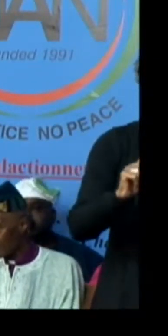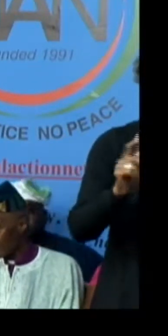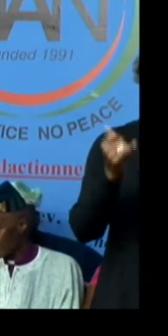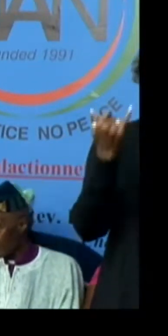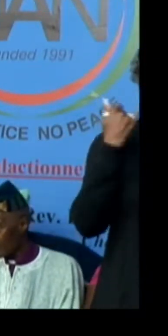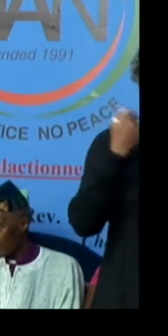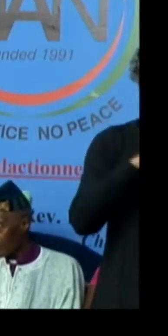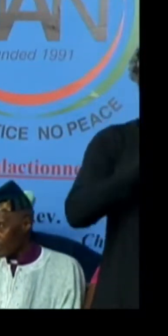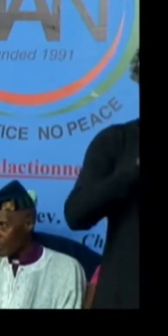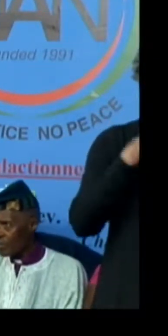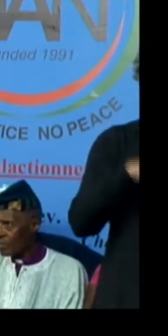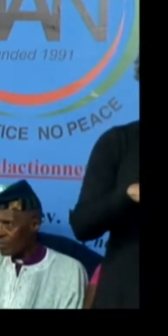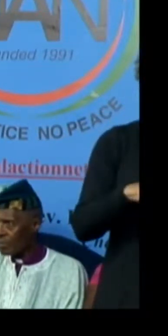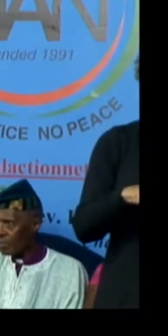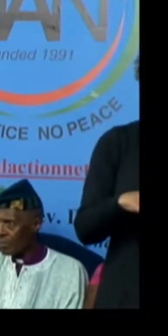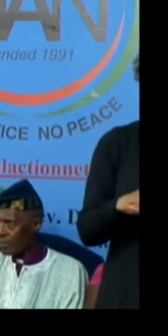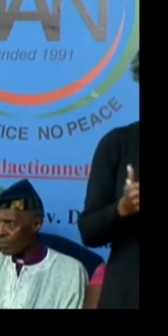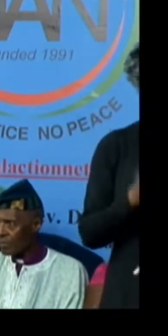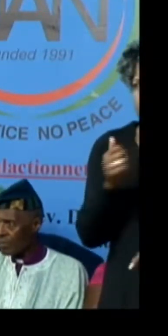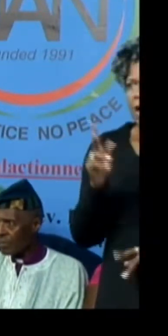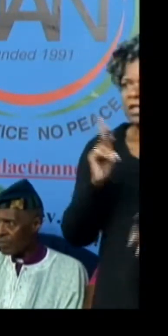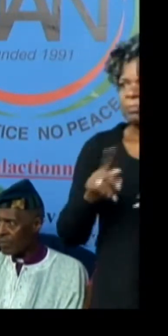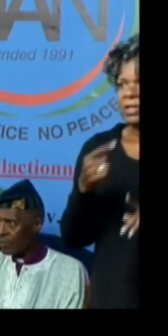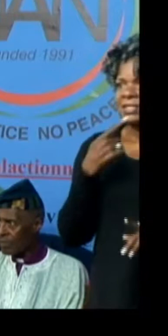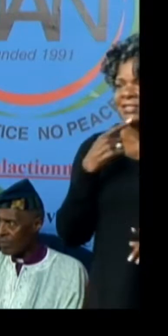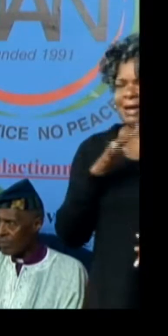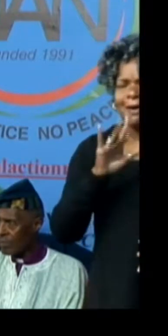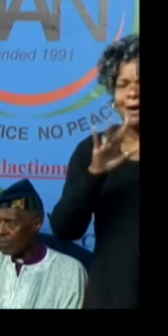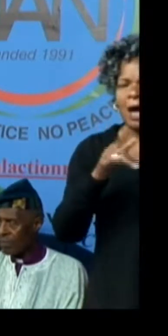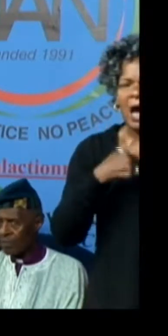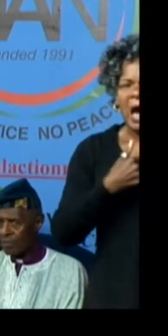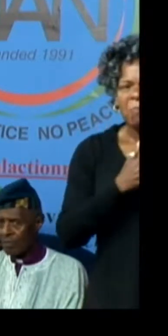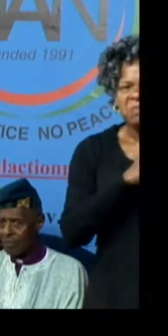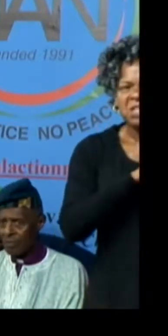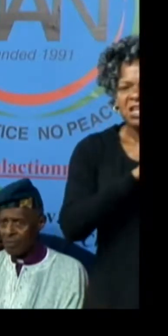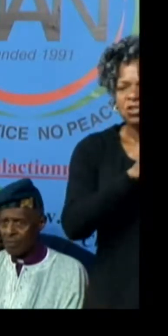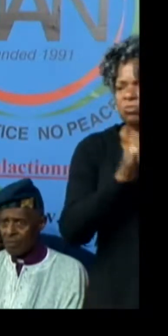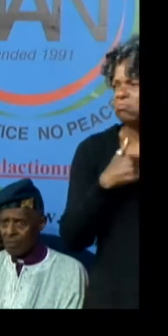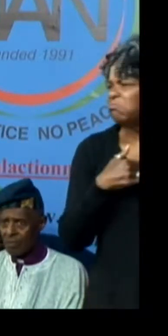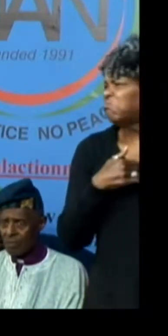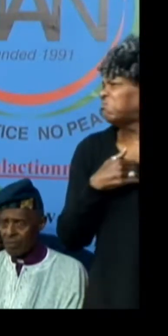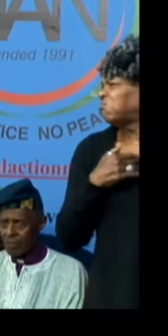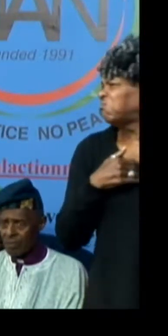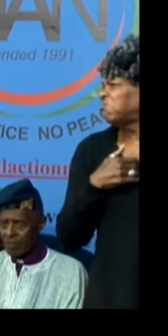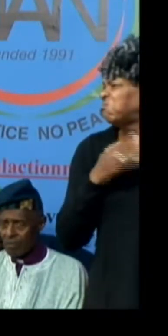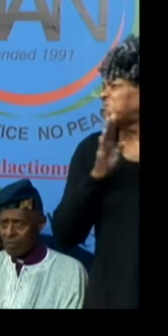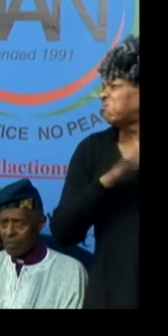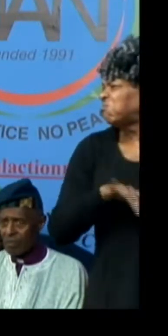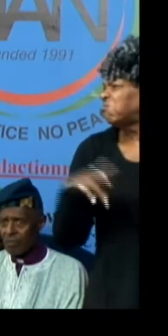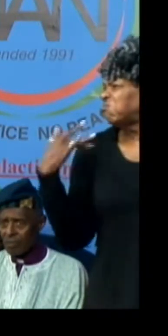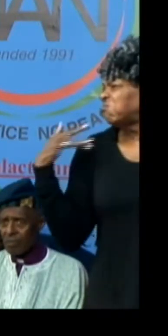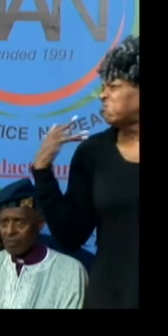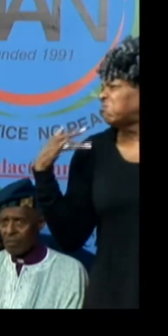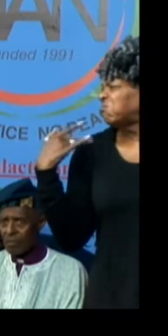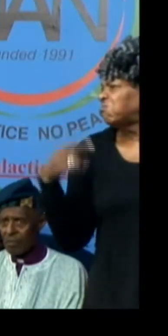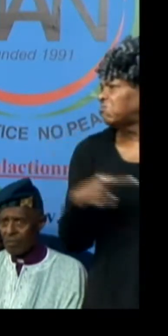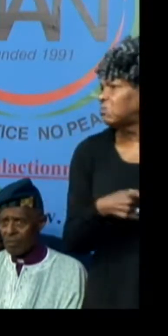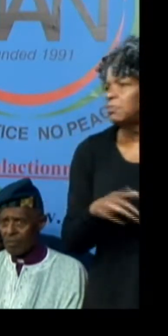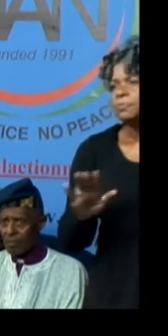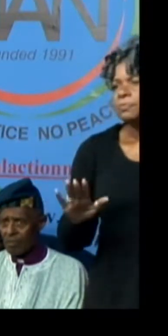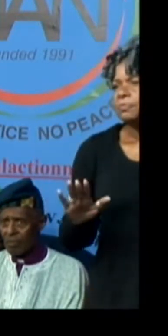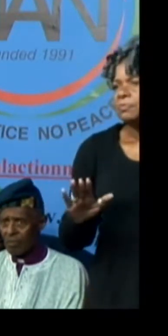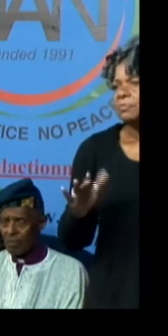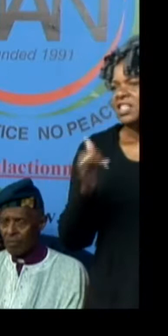years, these movements, we finally was able under President Obama